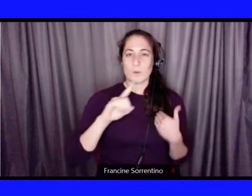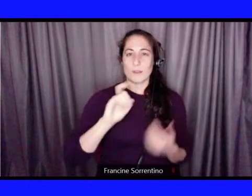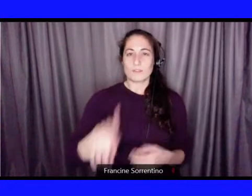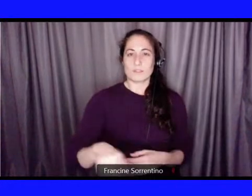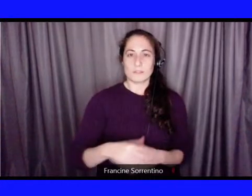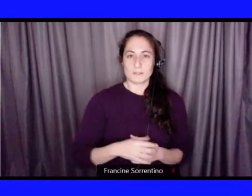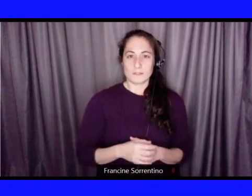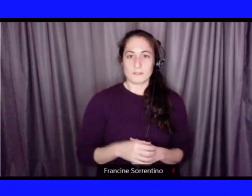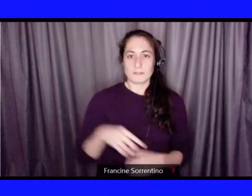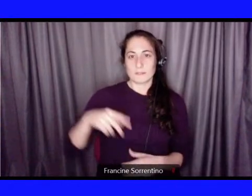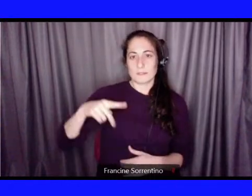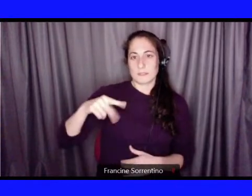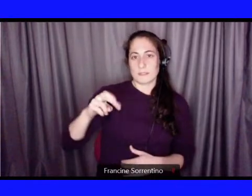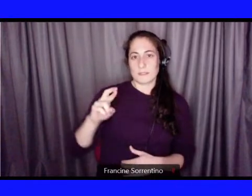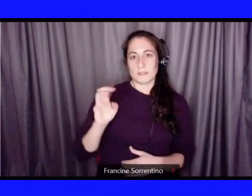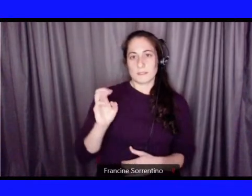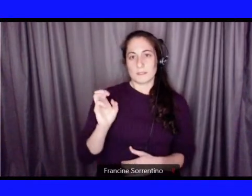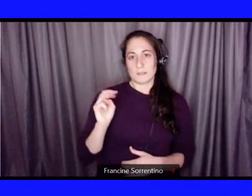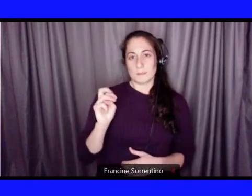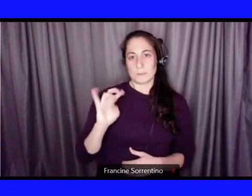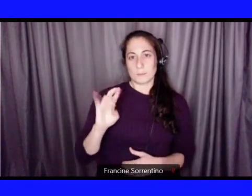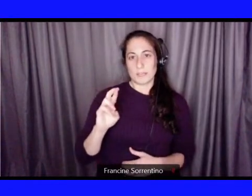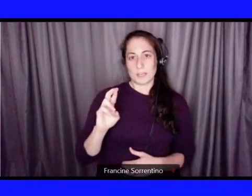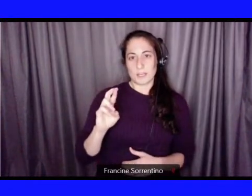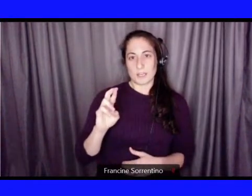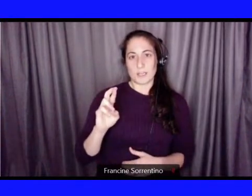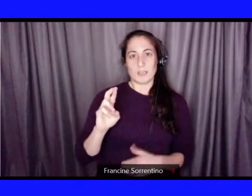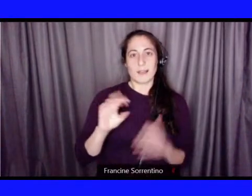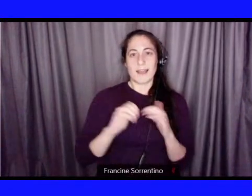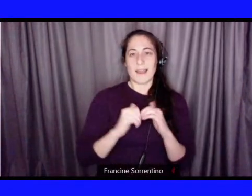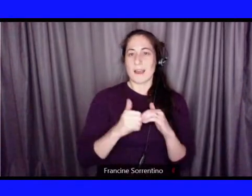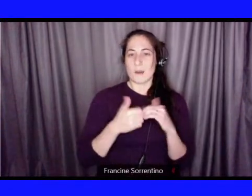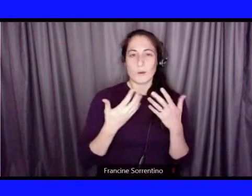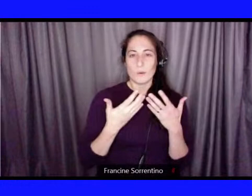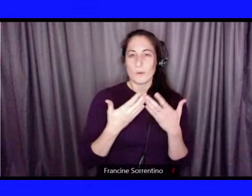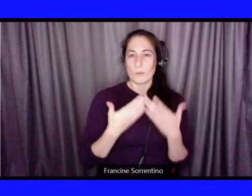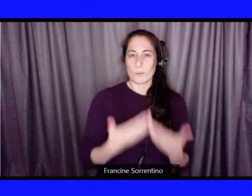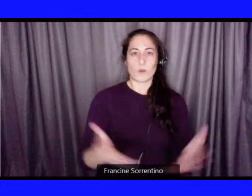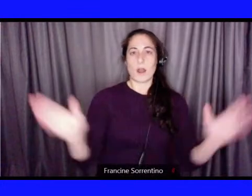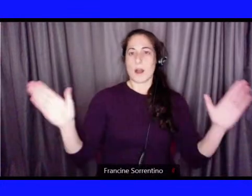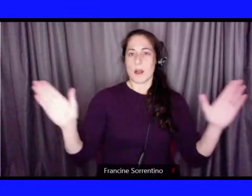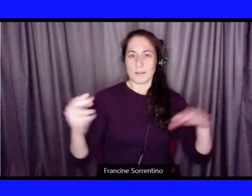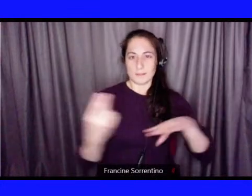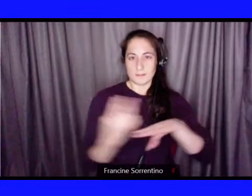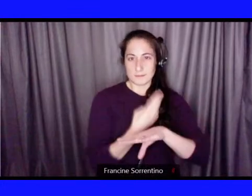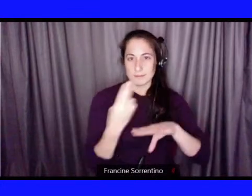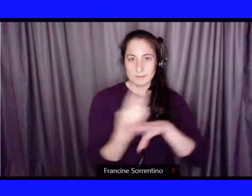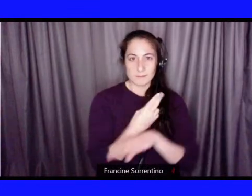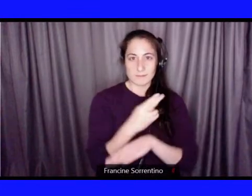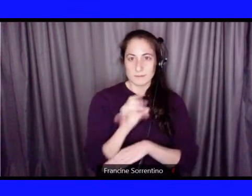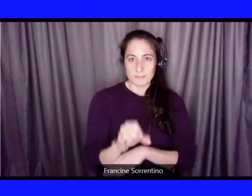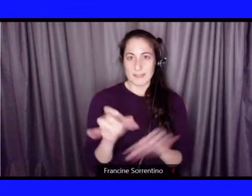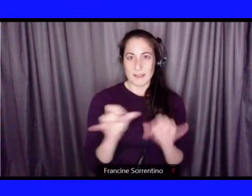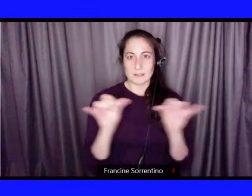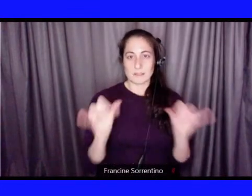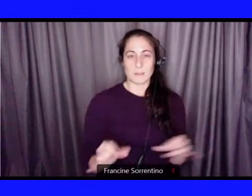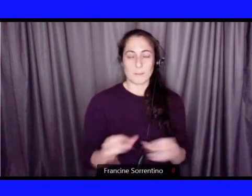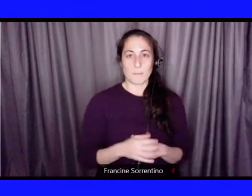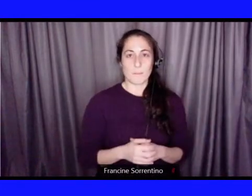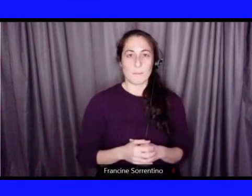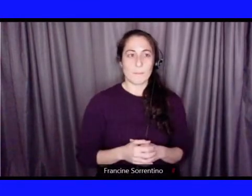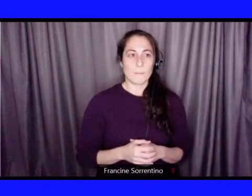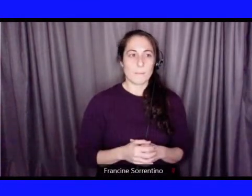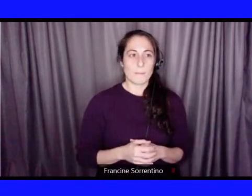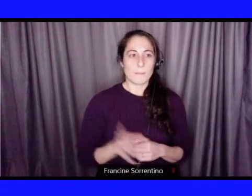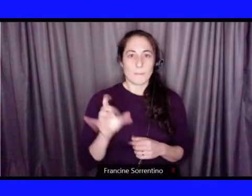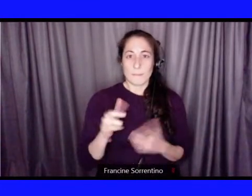hospitals. So the 11 acute care hospitals, and the measures that are the ones that will be included